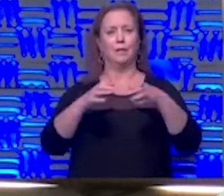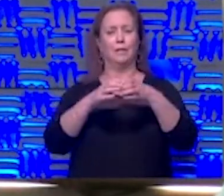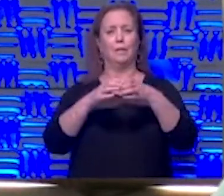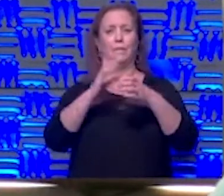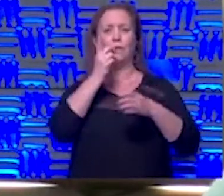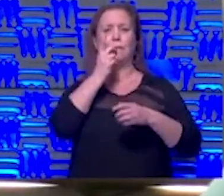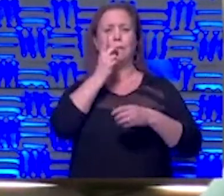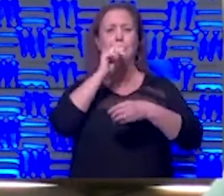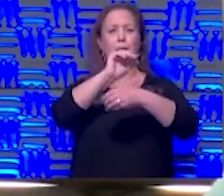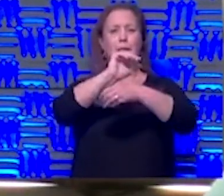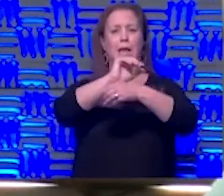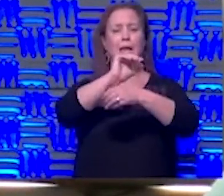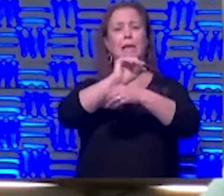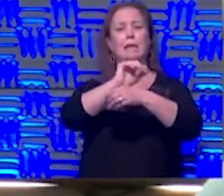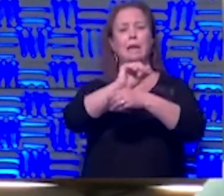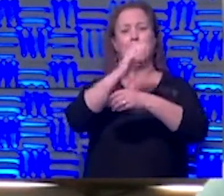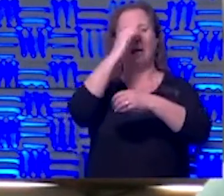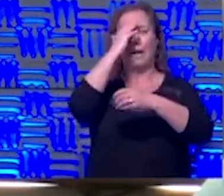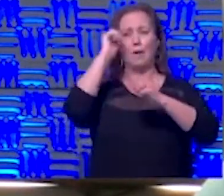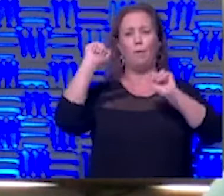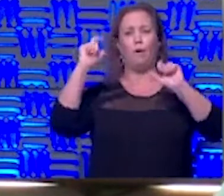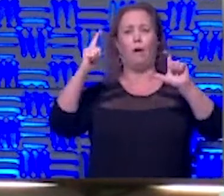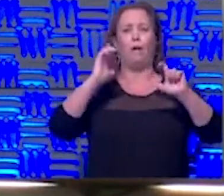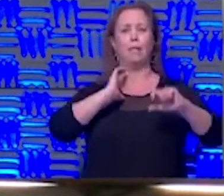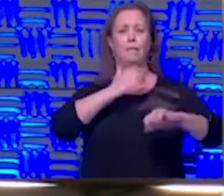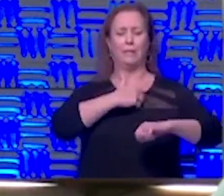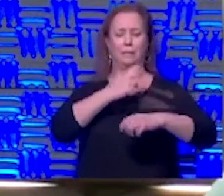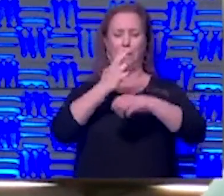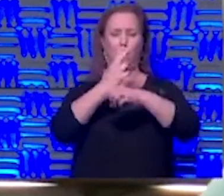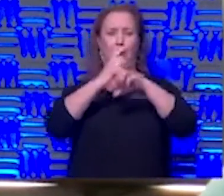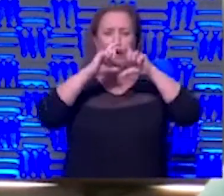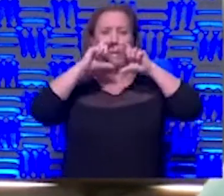dinner tonight, and I know all of us are going to have masks on. So